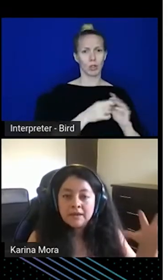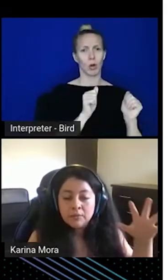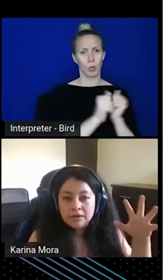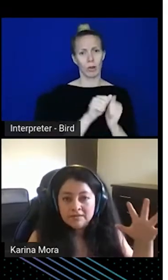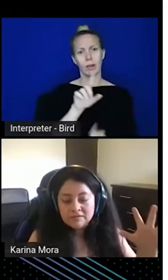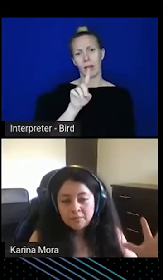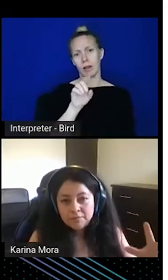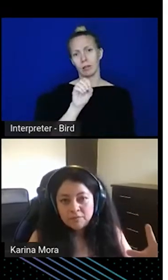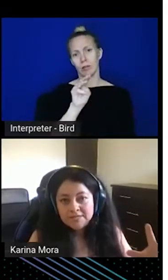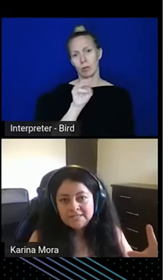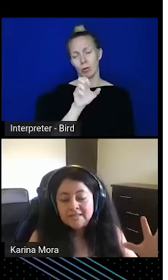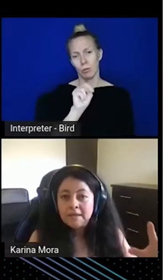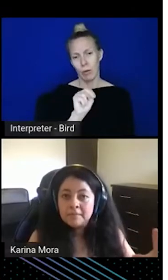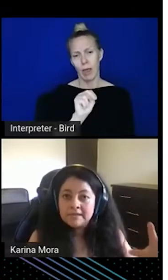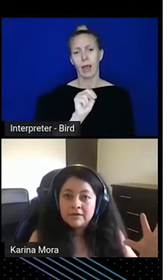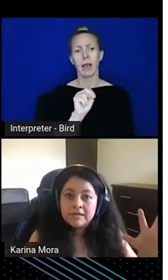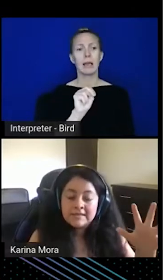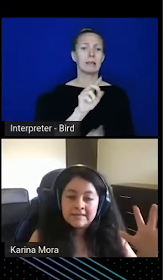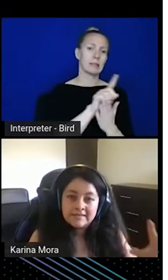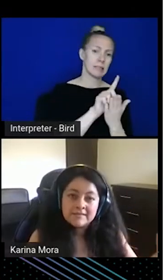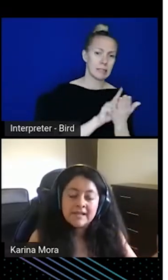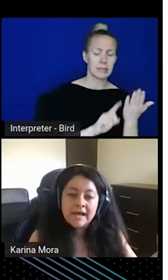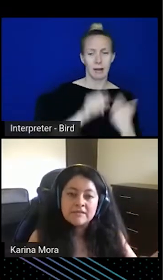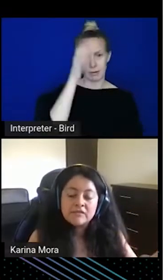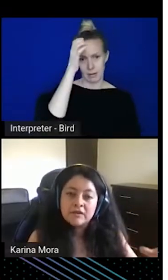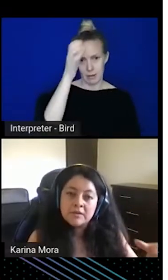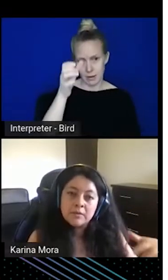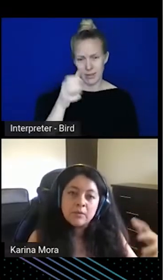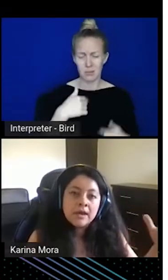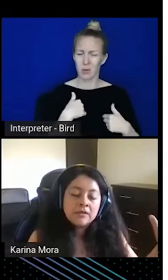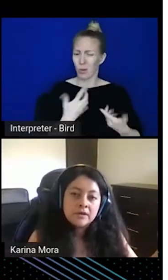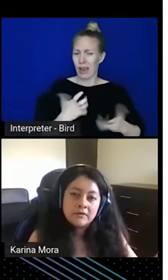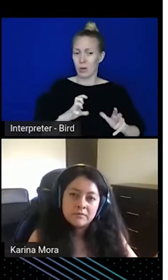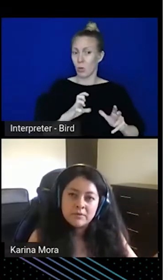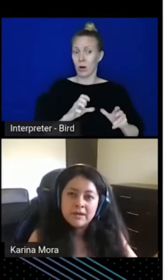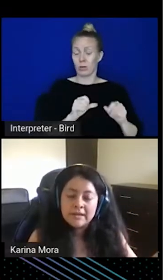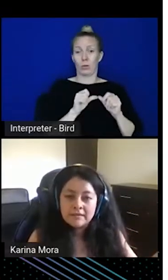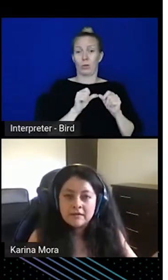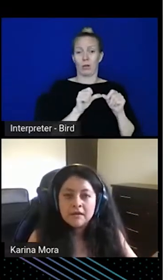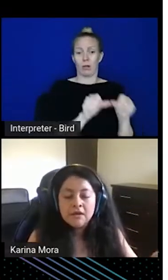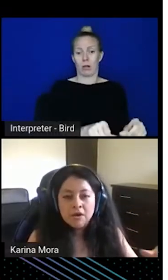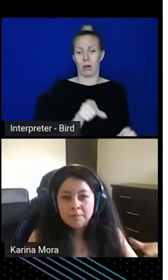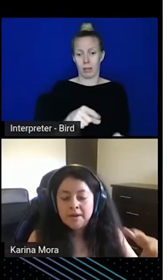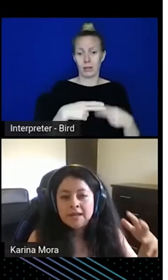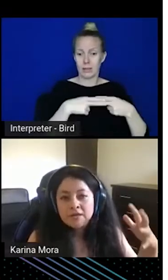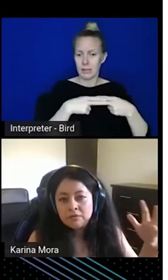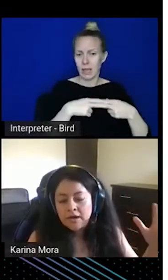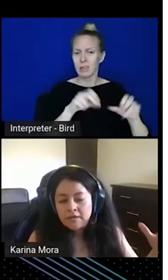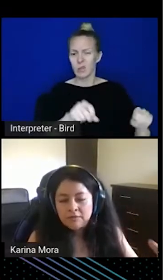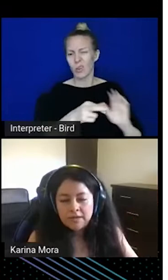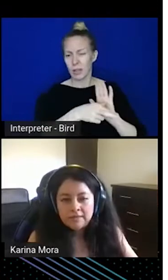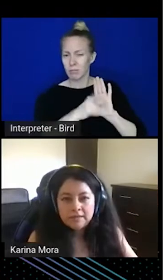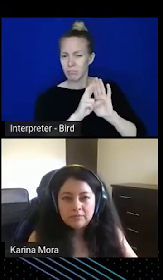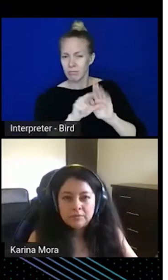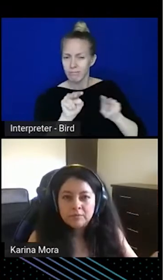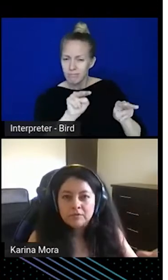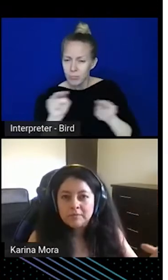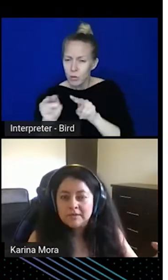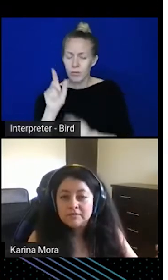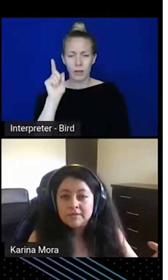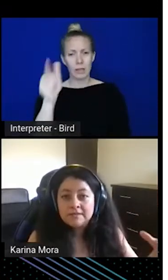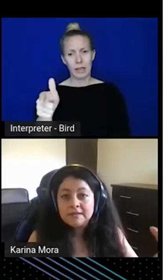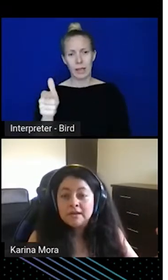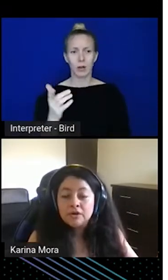talk, but I won't stop too much time in this slide. So if you want, you can review later, or probably you had already